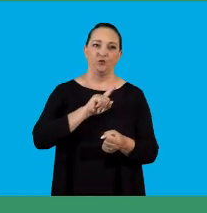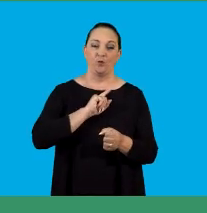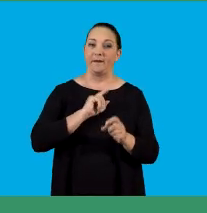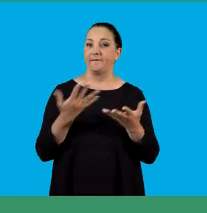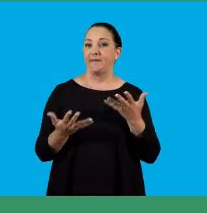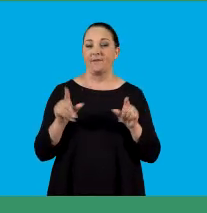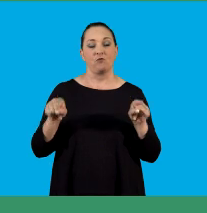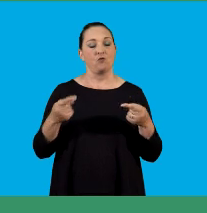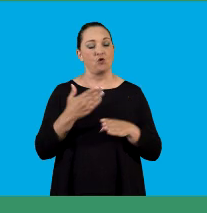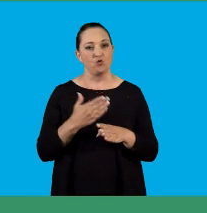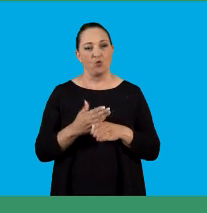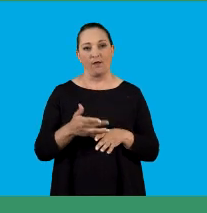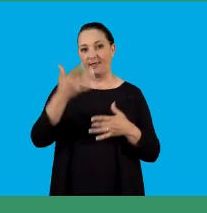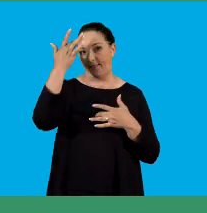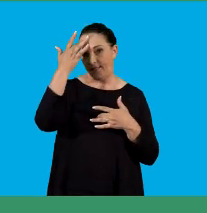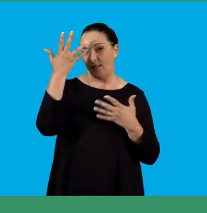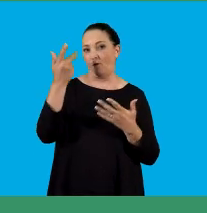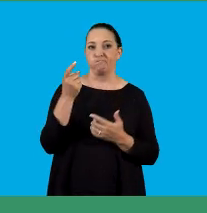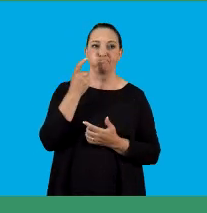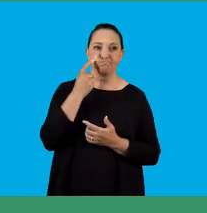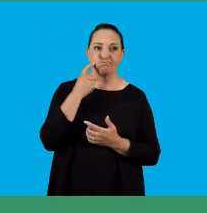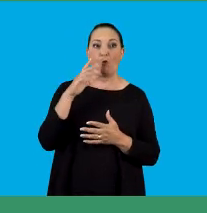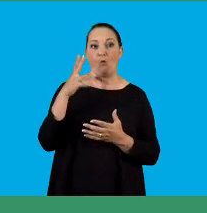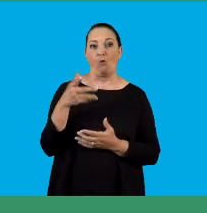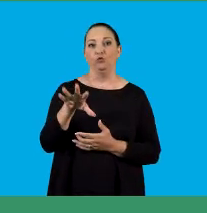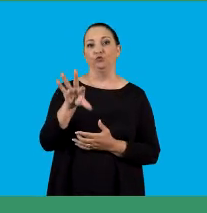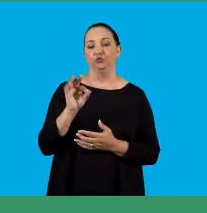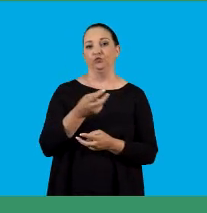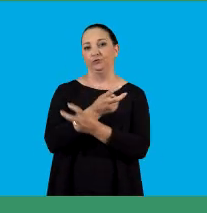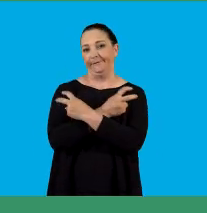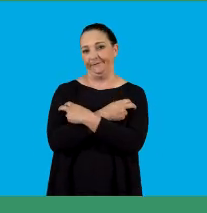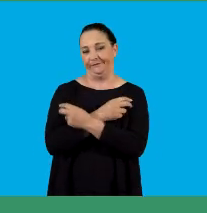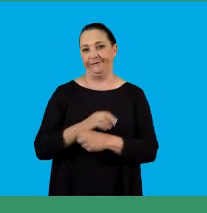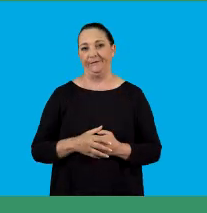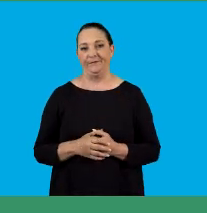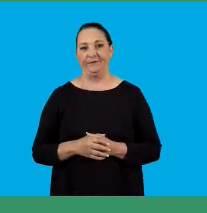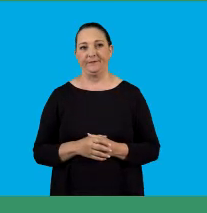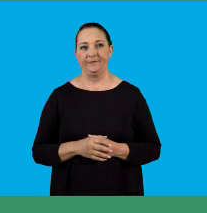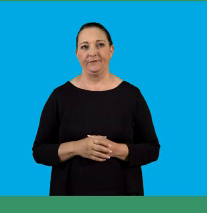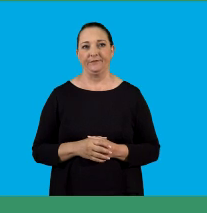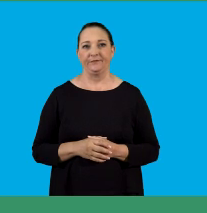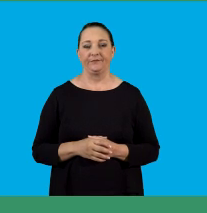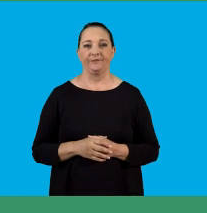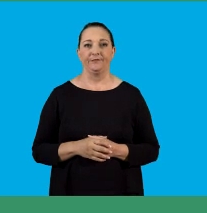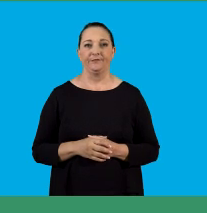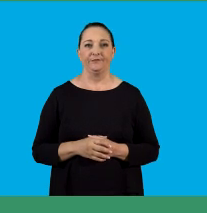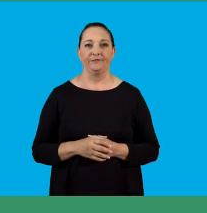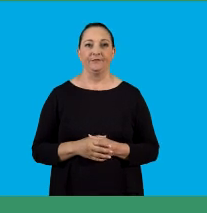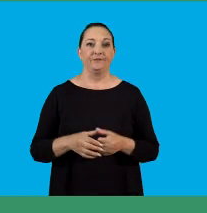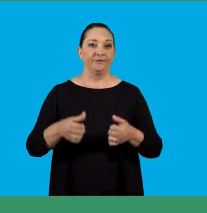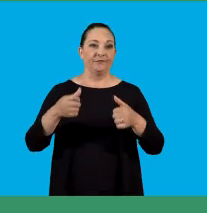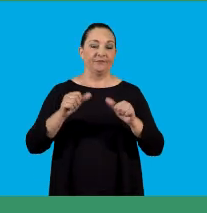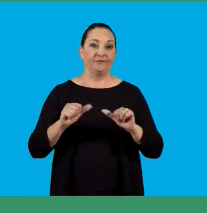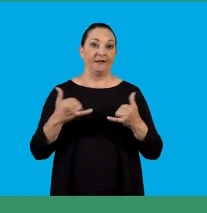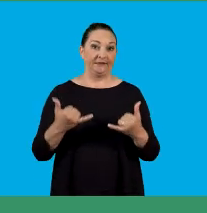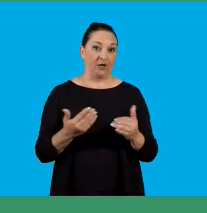of illnesses, maternity, or adoption leave. All right, So we're going to go